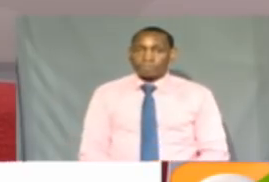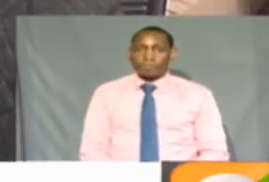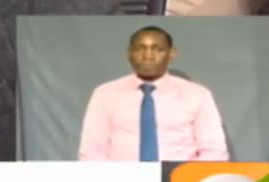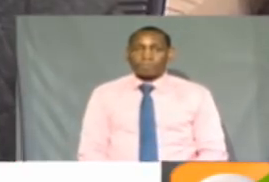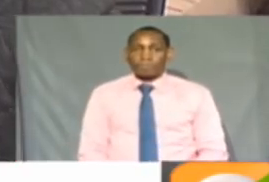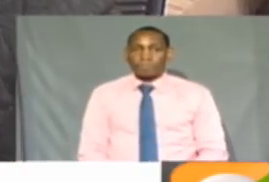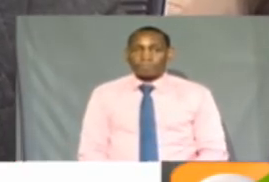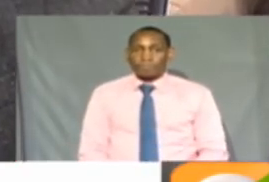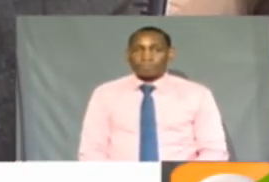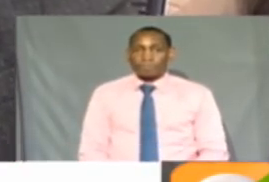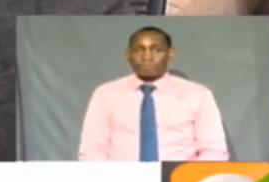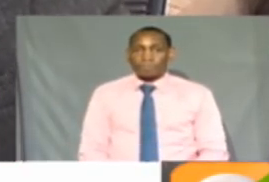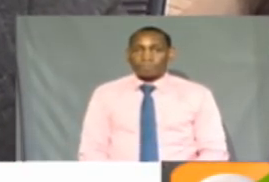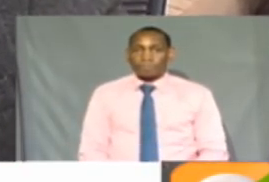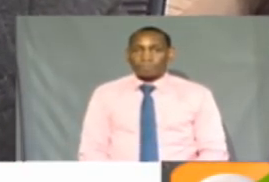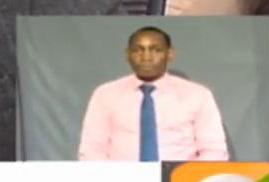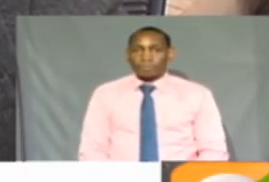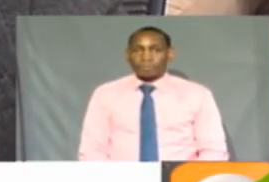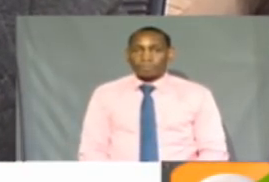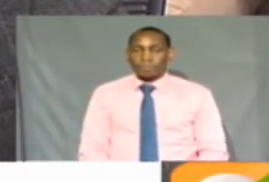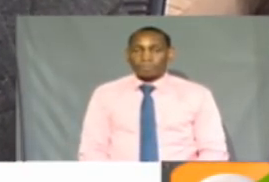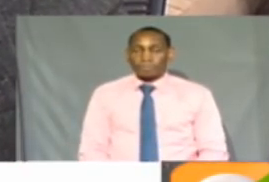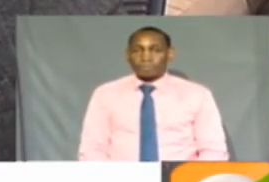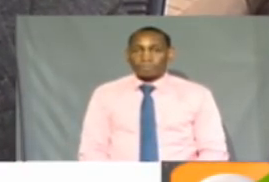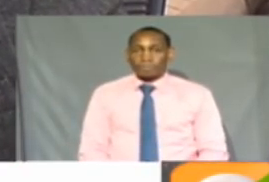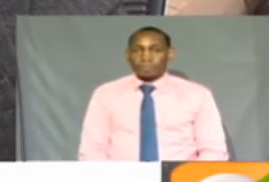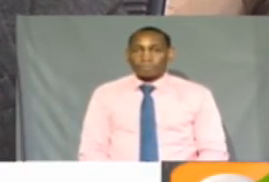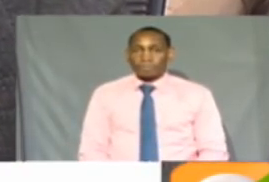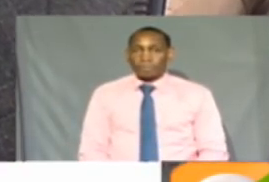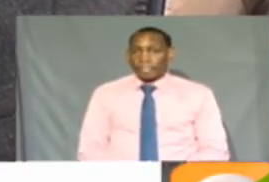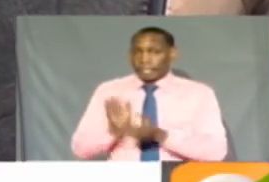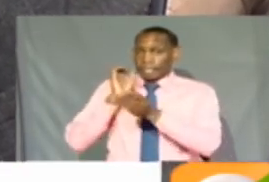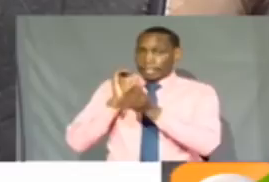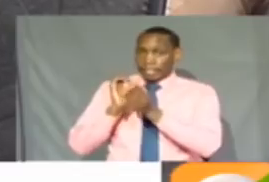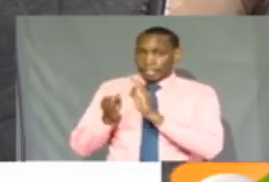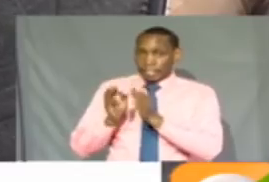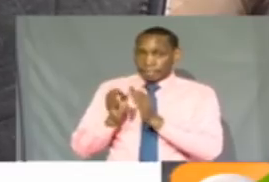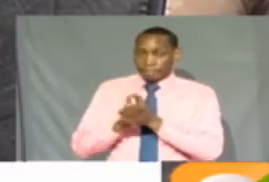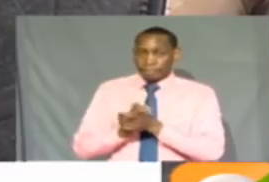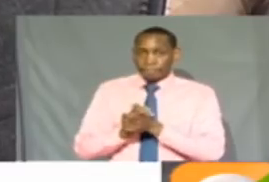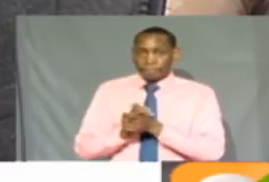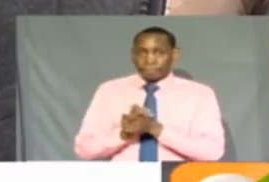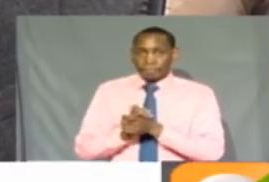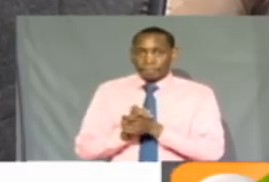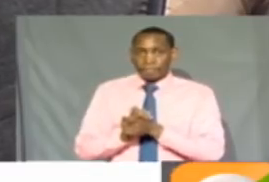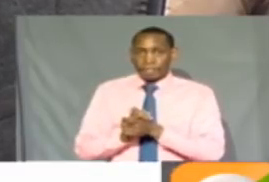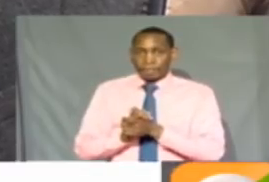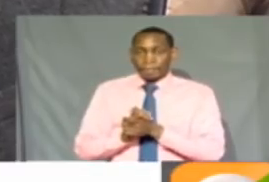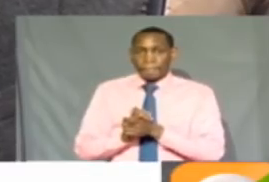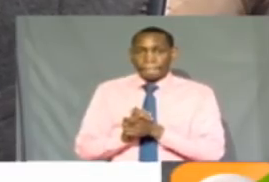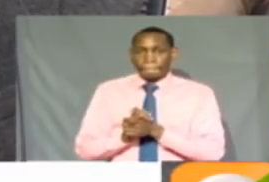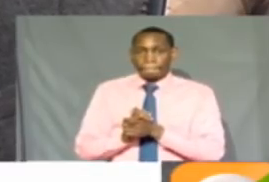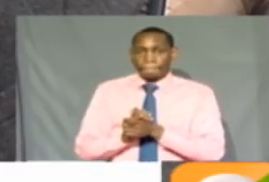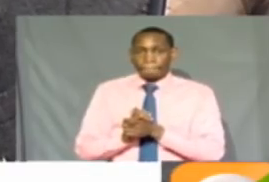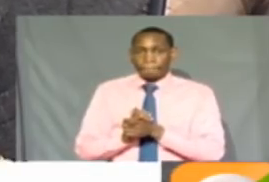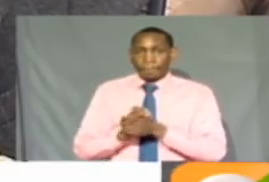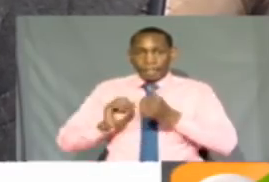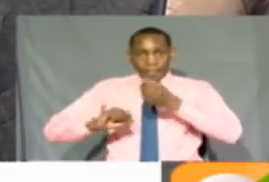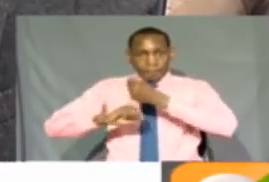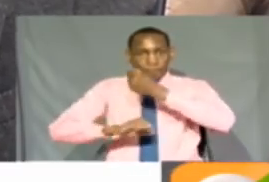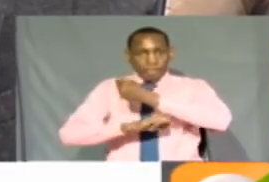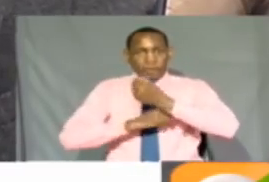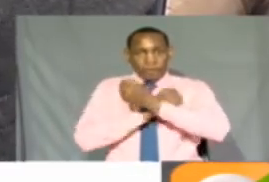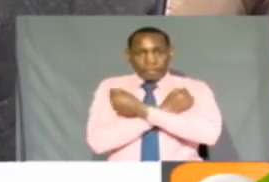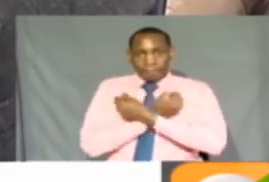Okay, trying to find love in my age group, the backbone of love in today's world or the